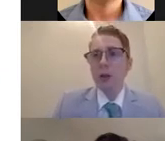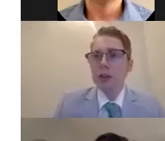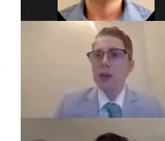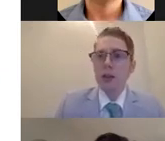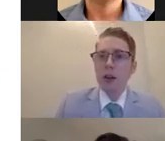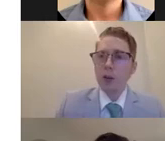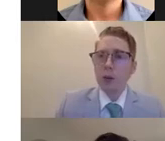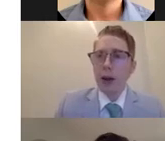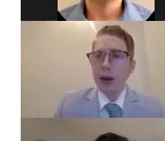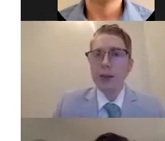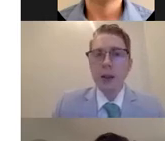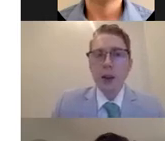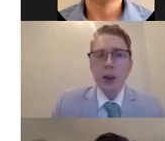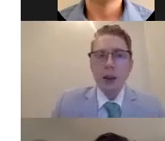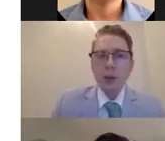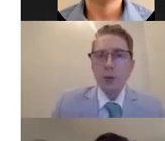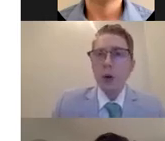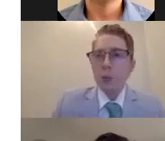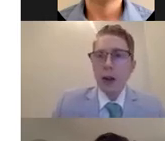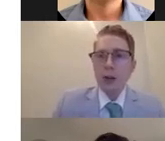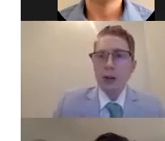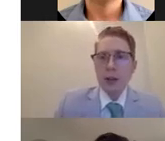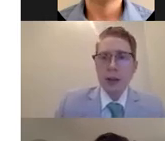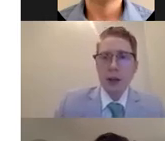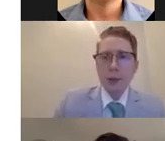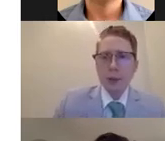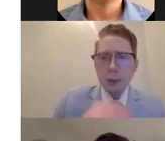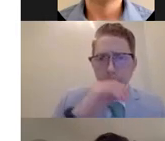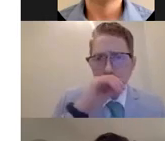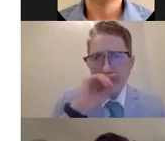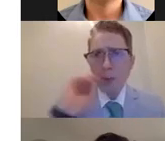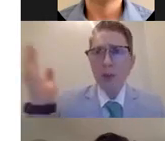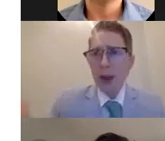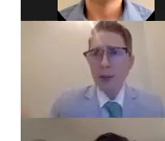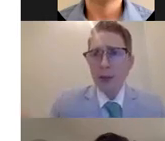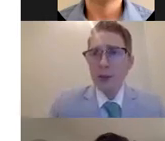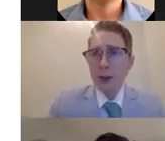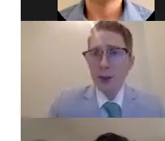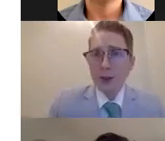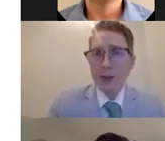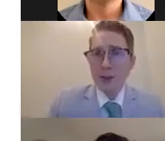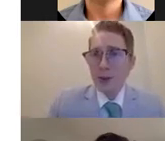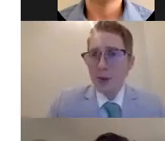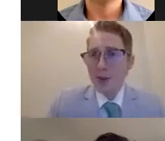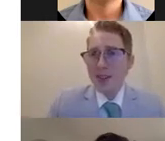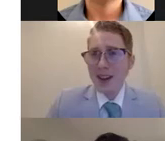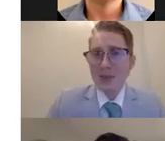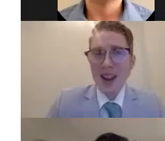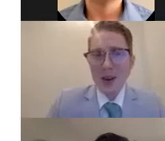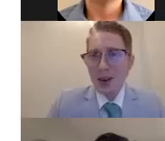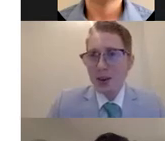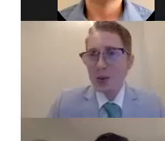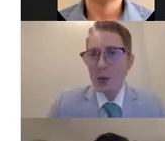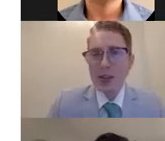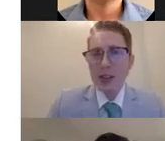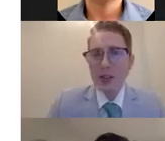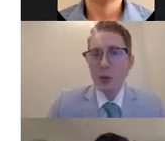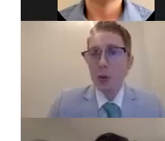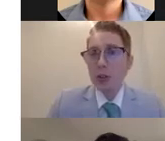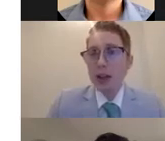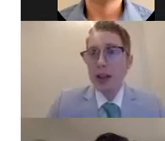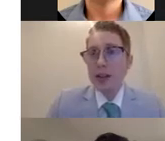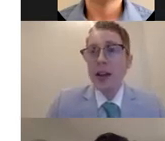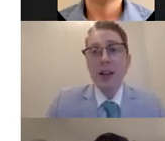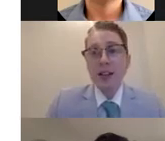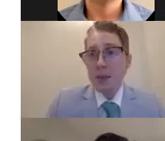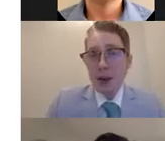medically unprecedented otherwise. For comparison here, if we have a theoretical cisgender woman named Kara, who's 26 years